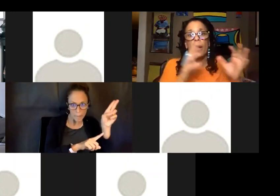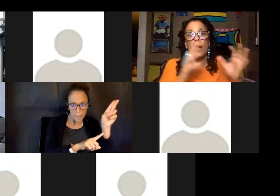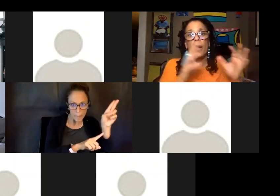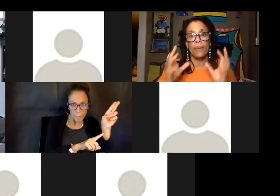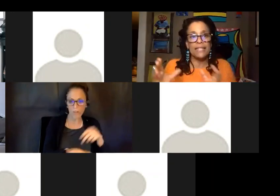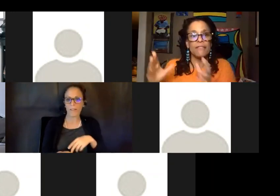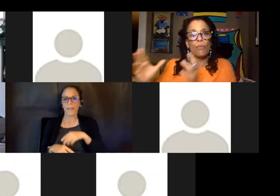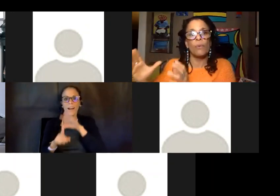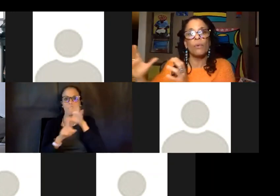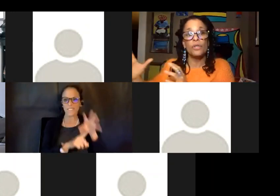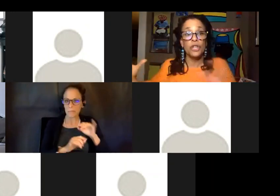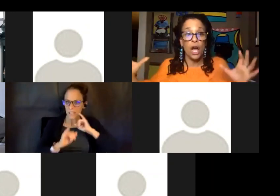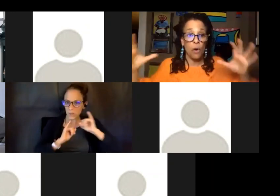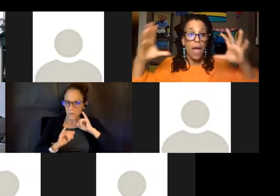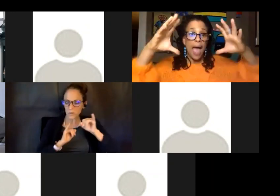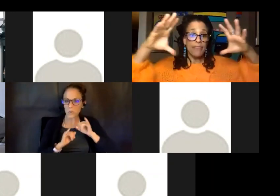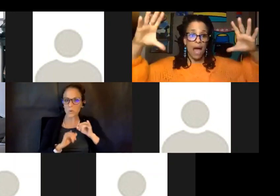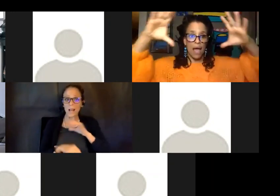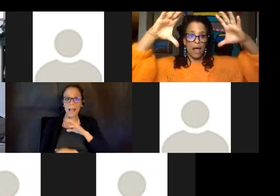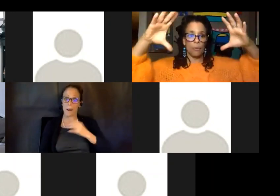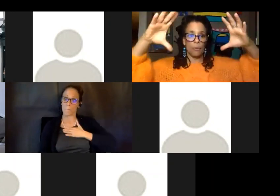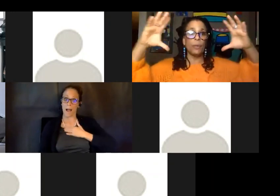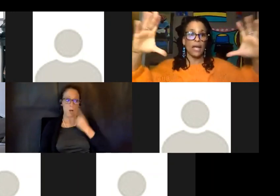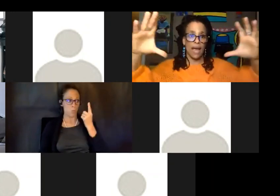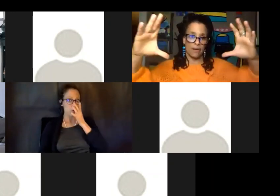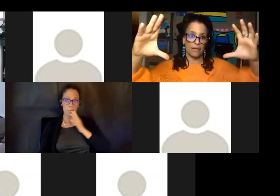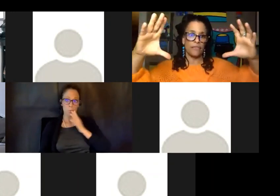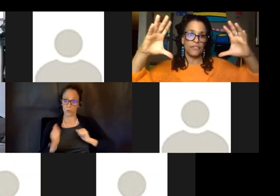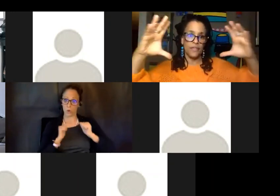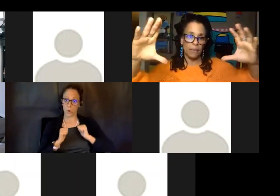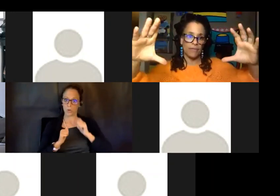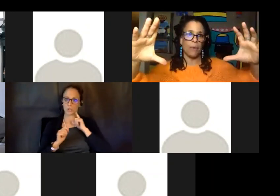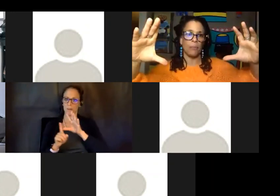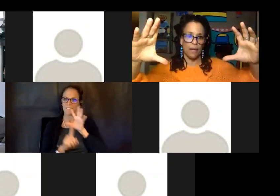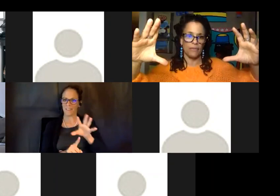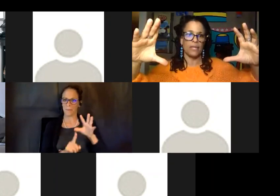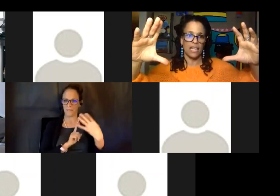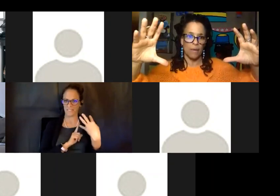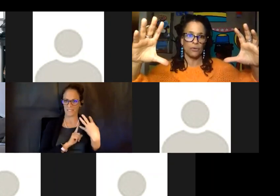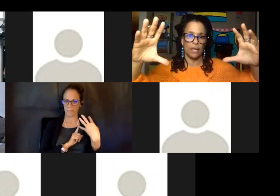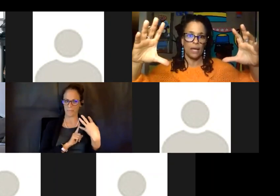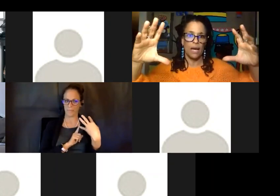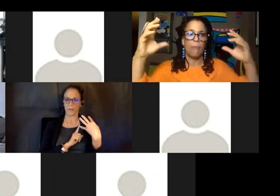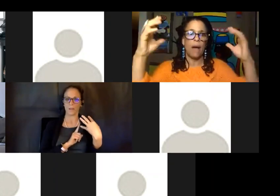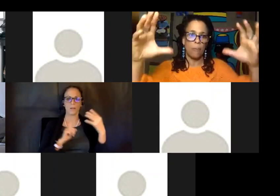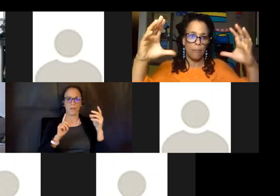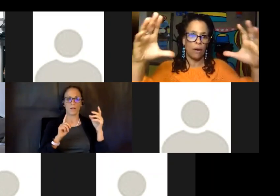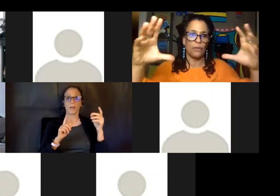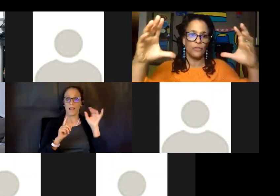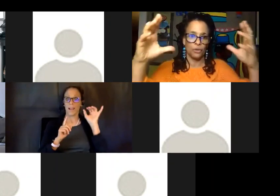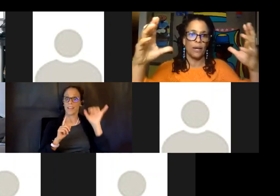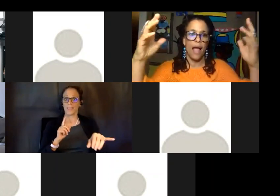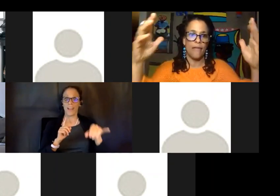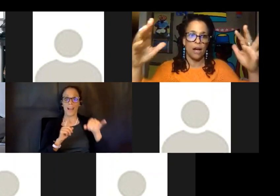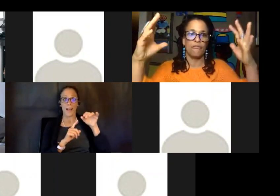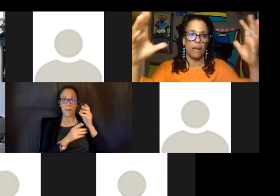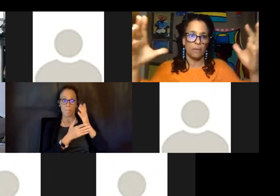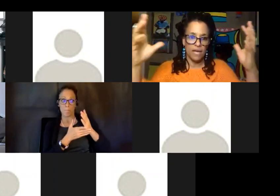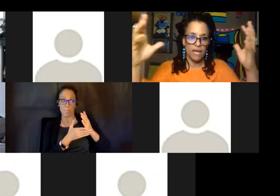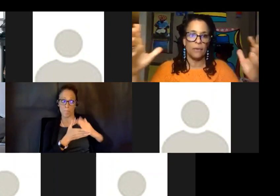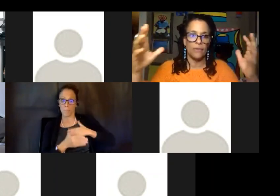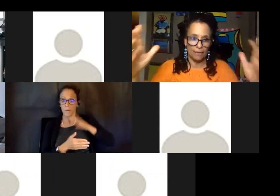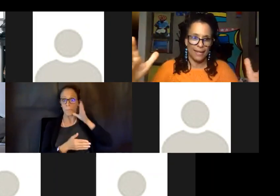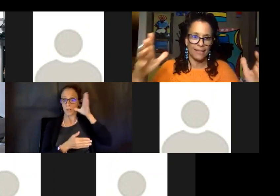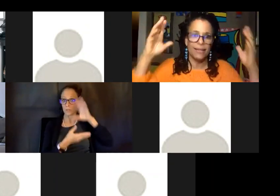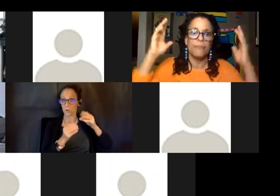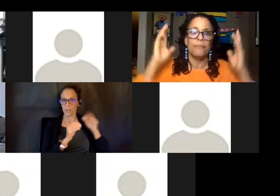a piece of the one woman show that will bookend the segment that will be in the documentary about my parents' story and our family's time